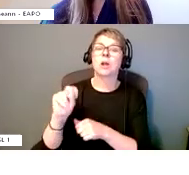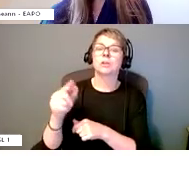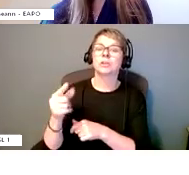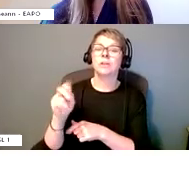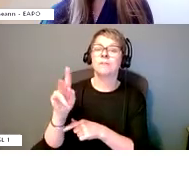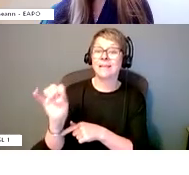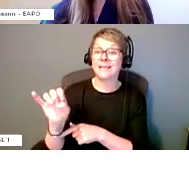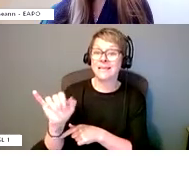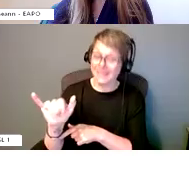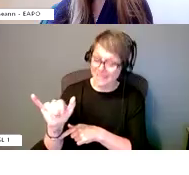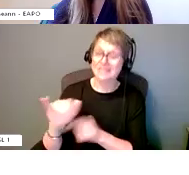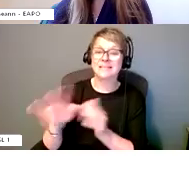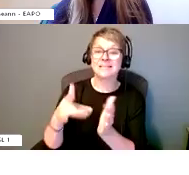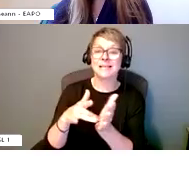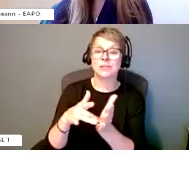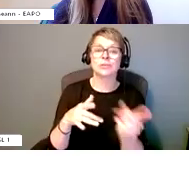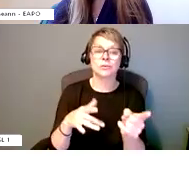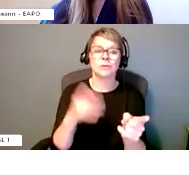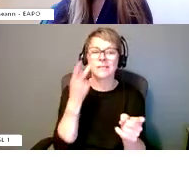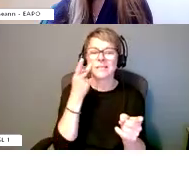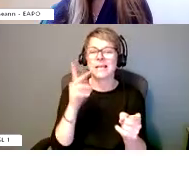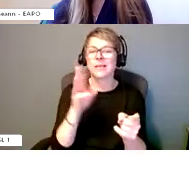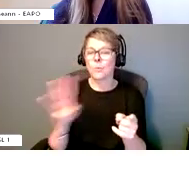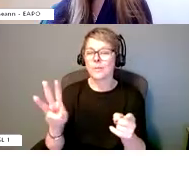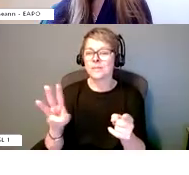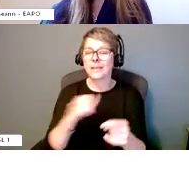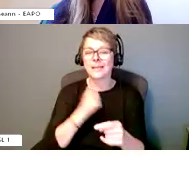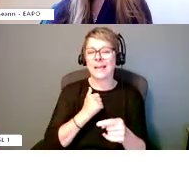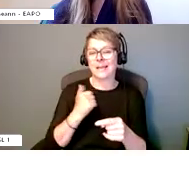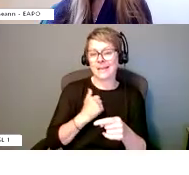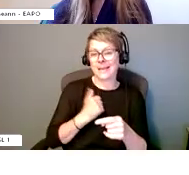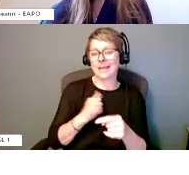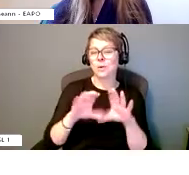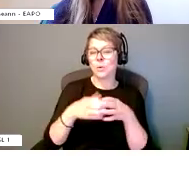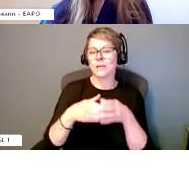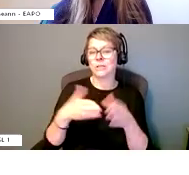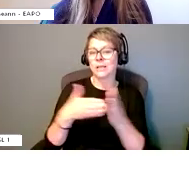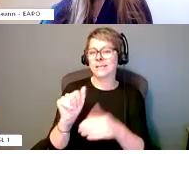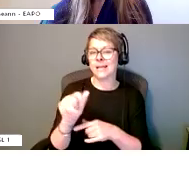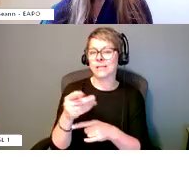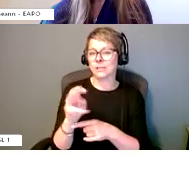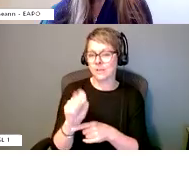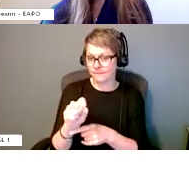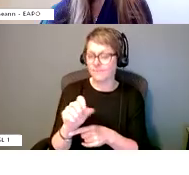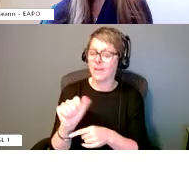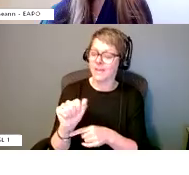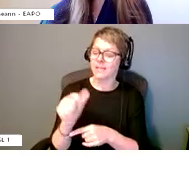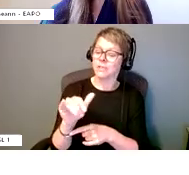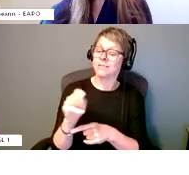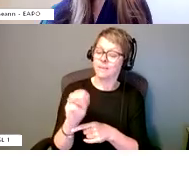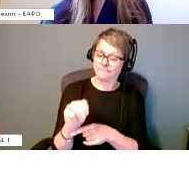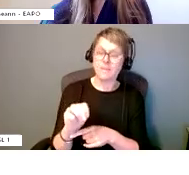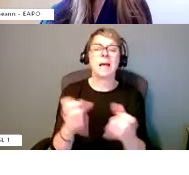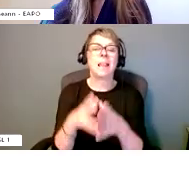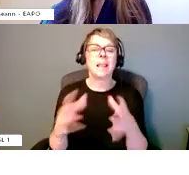that website with the Canadian Coalition Against Ageism. Lots of information and tools and resources in that area and